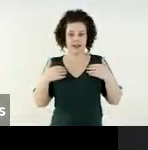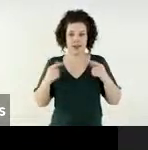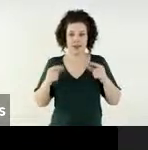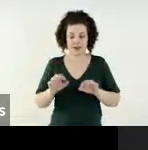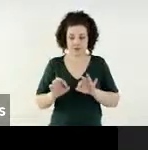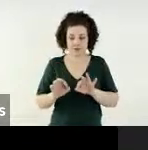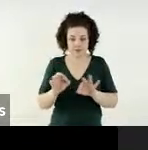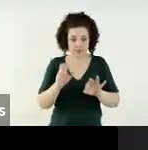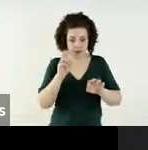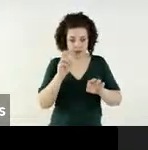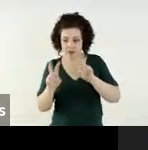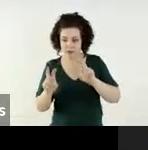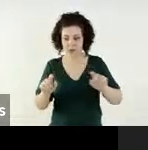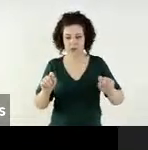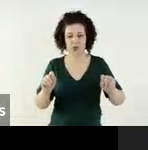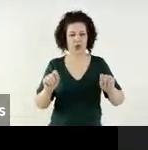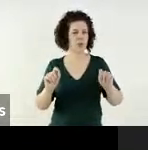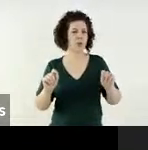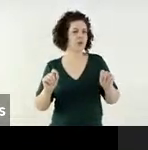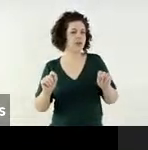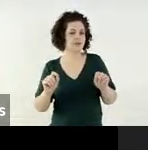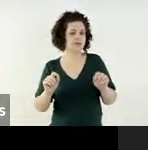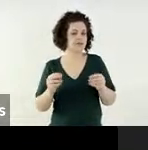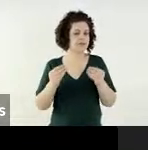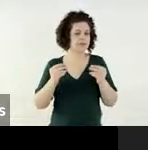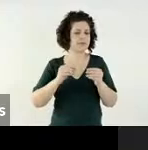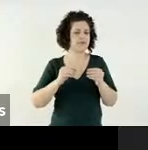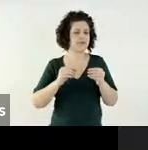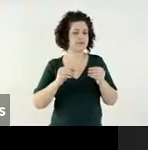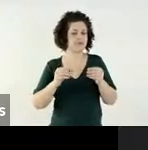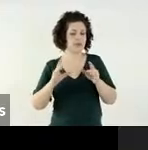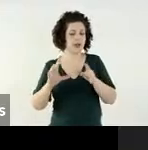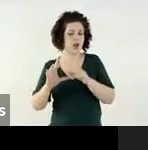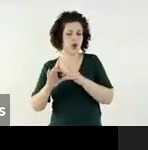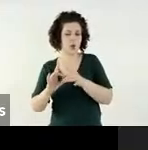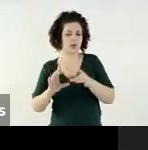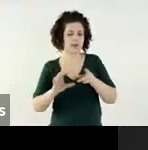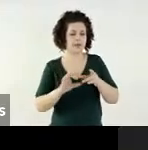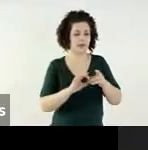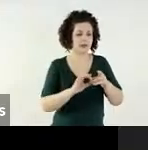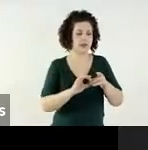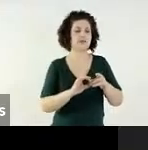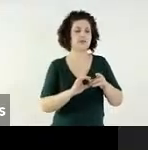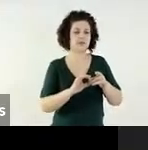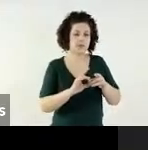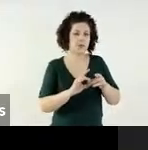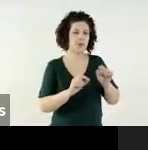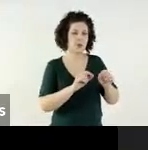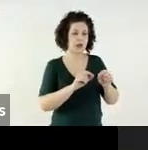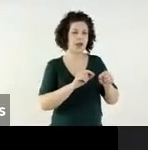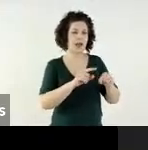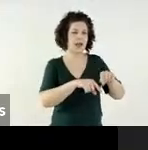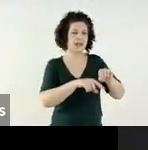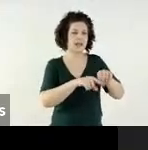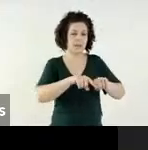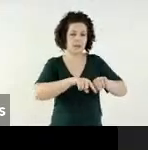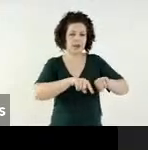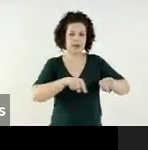archives and sort of imagine and sort of continue to reimagine who is in the room and sort of and their very